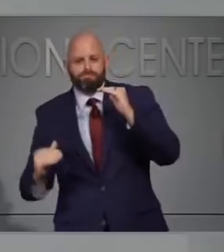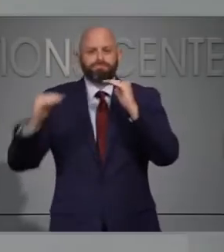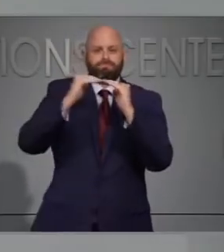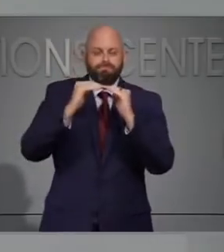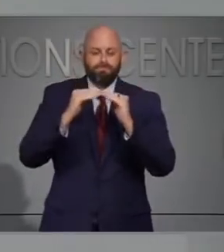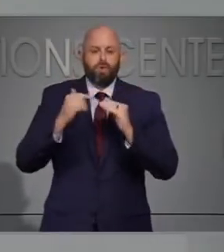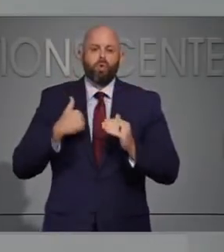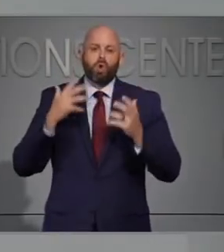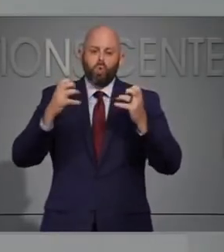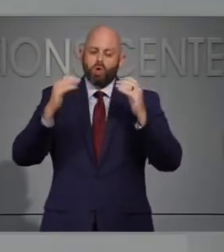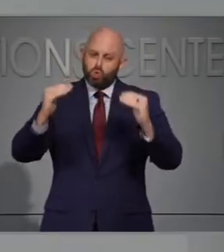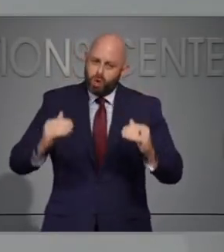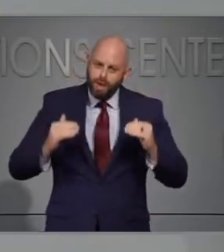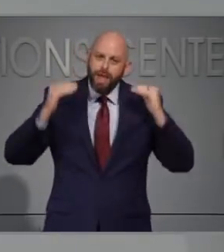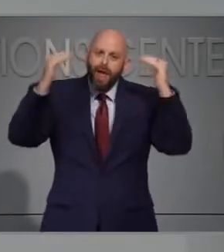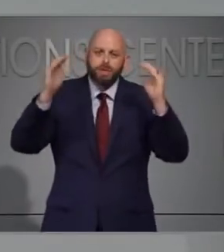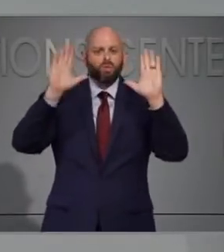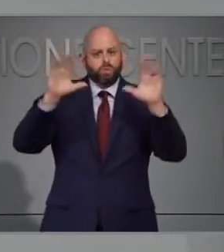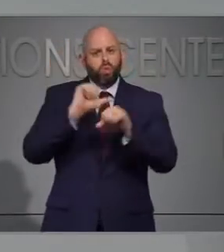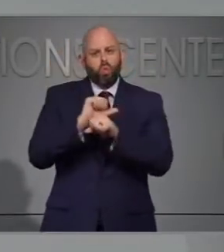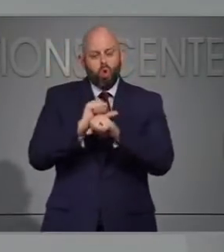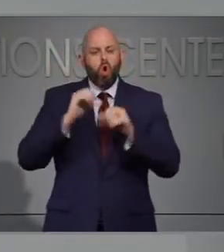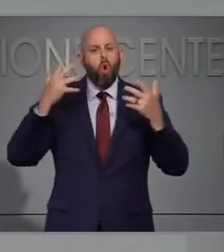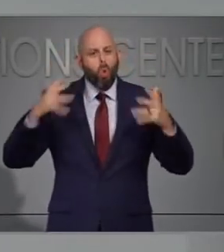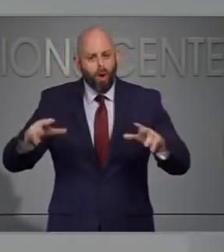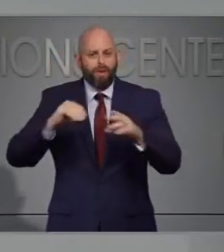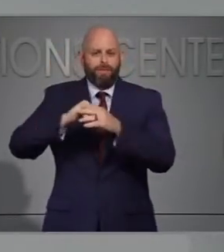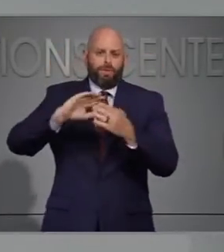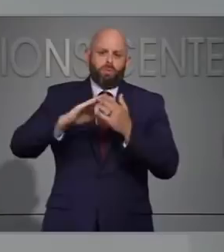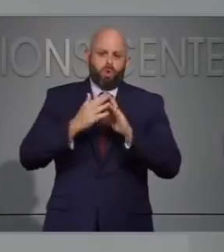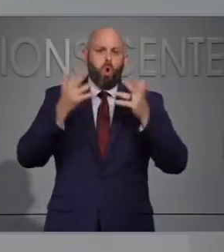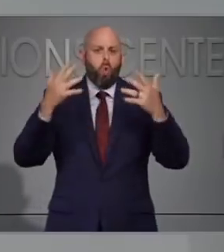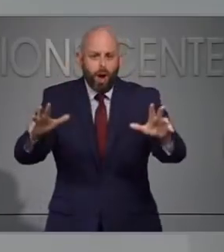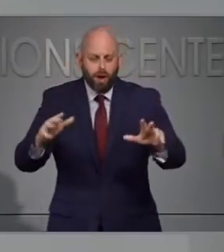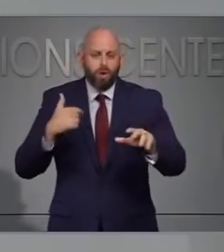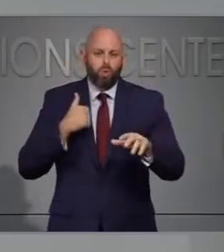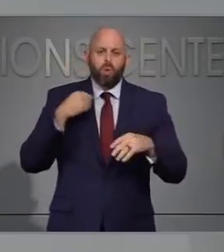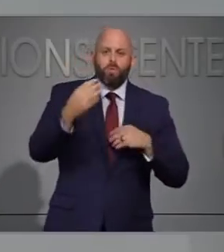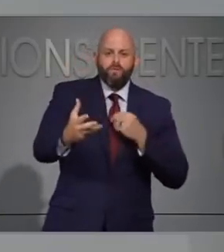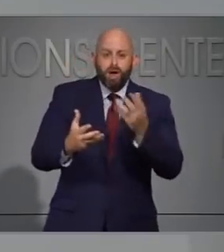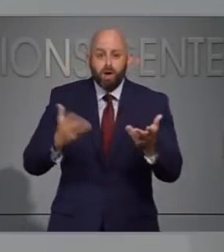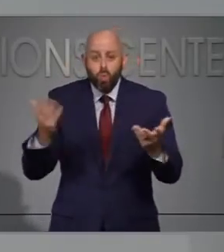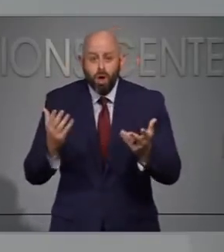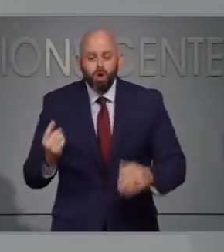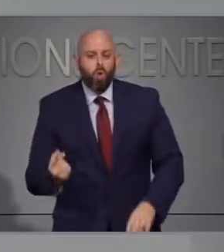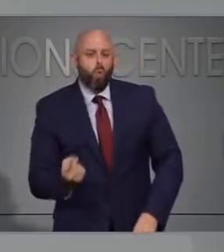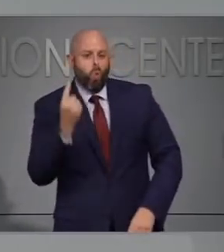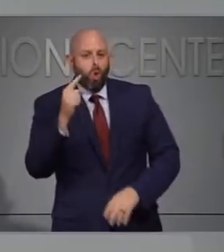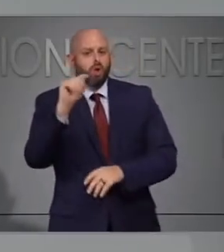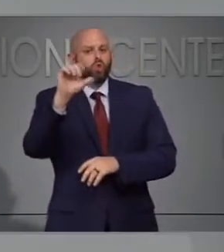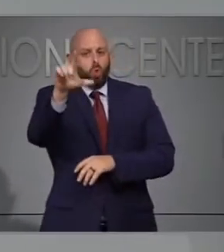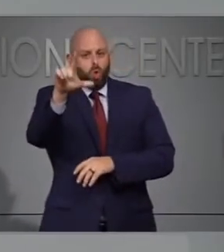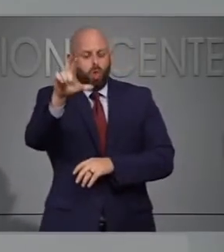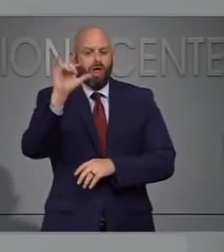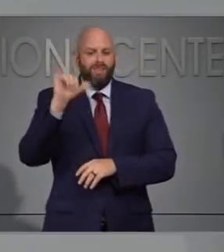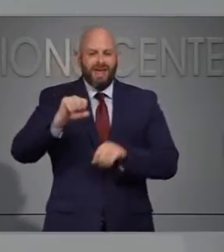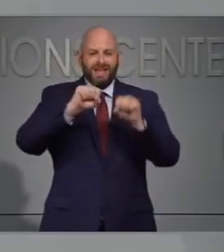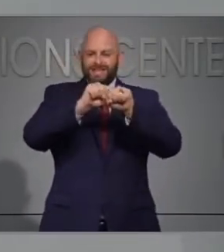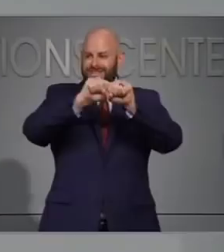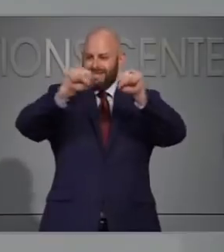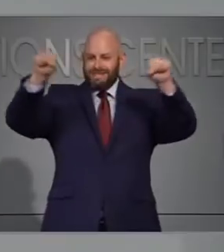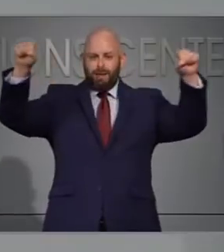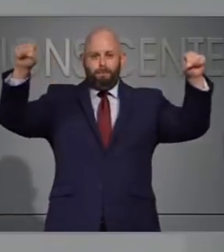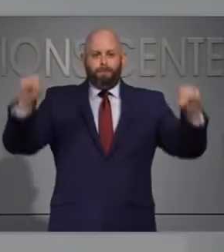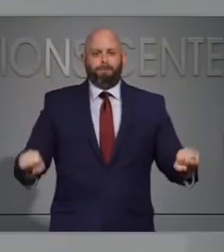to enhance the great work that our community has already been doing, providing a single shared tool that will increase awareness